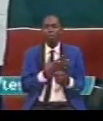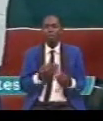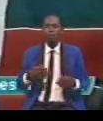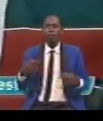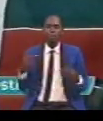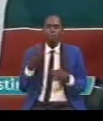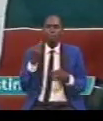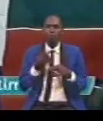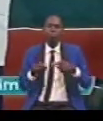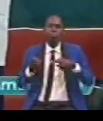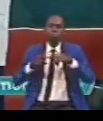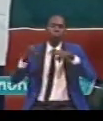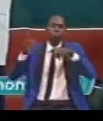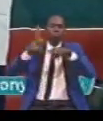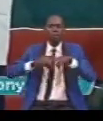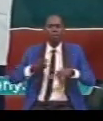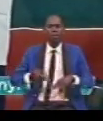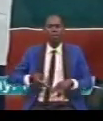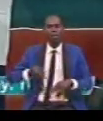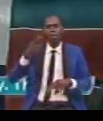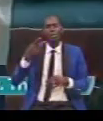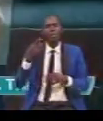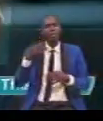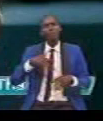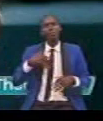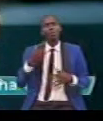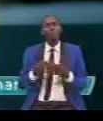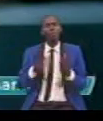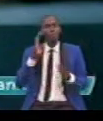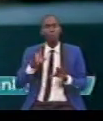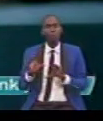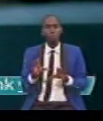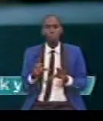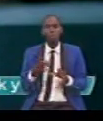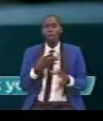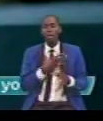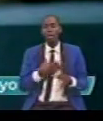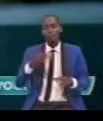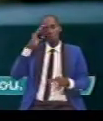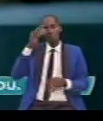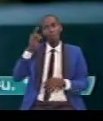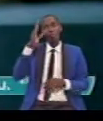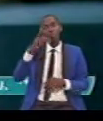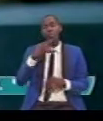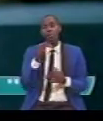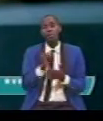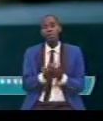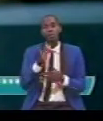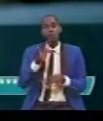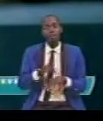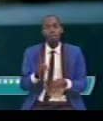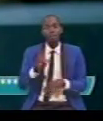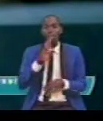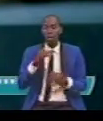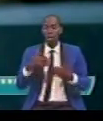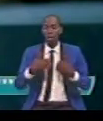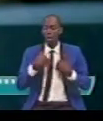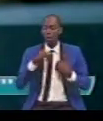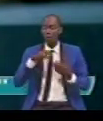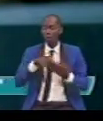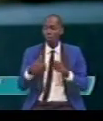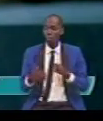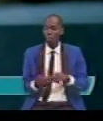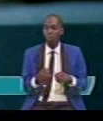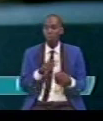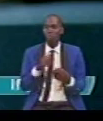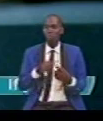I said, this pain has come back again. What am I going to do? Anyway, the pastor said that I should hold where it's I feel the pain, where the problem is.